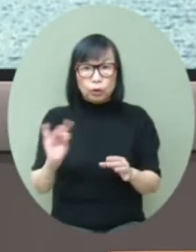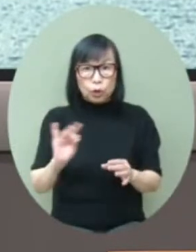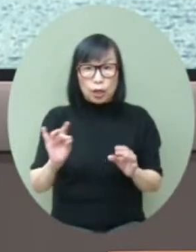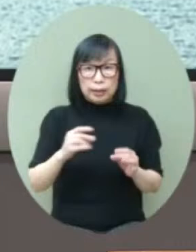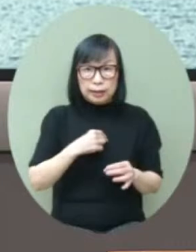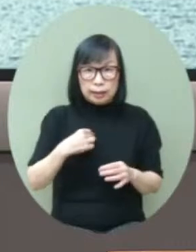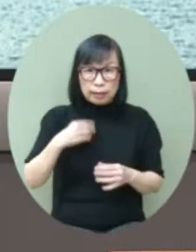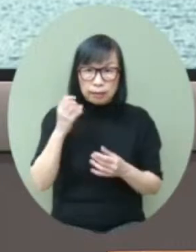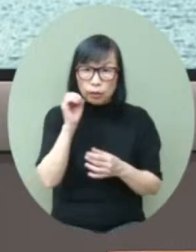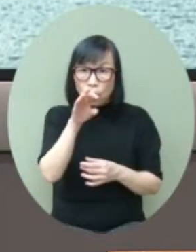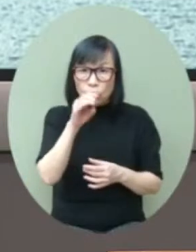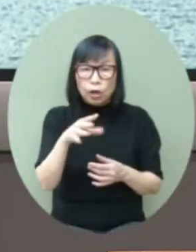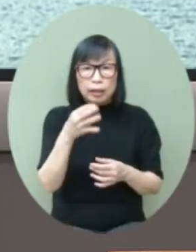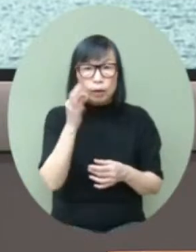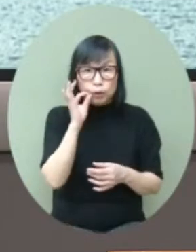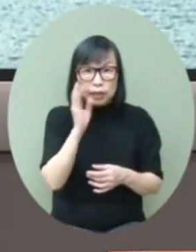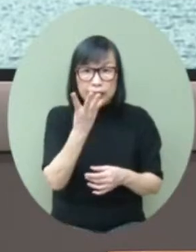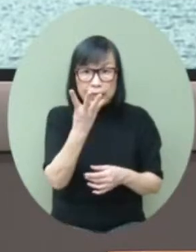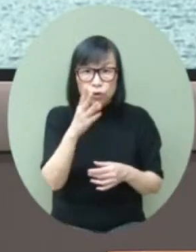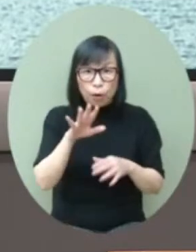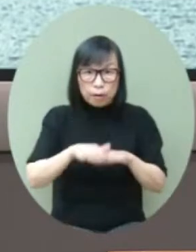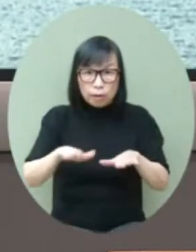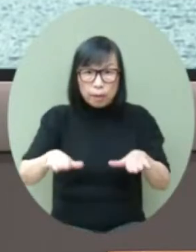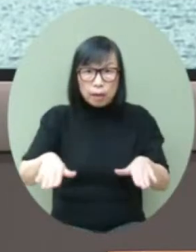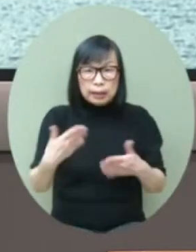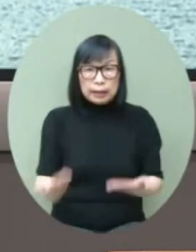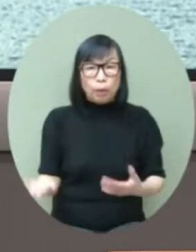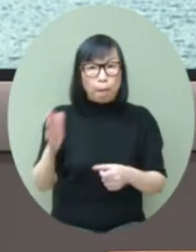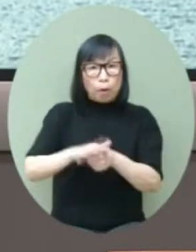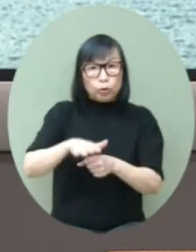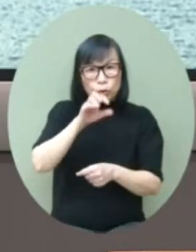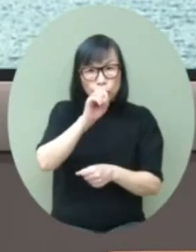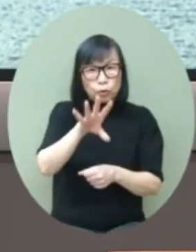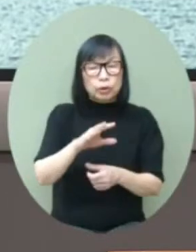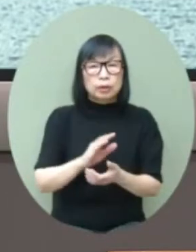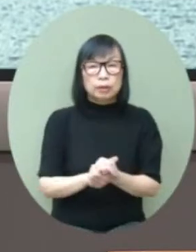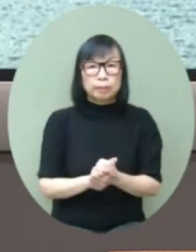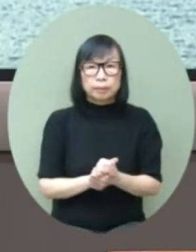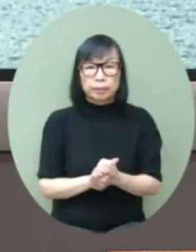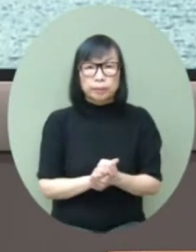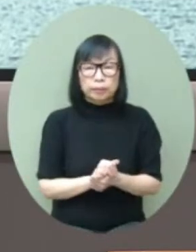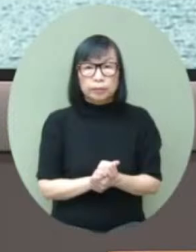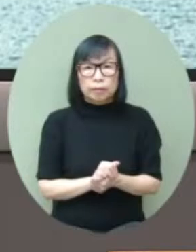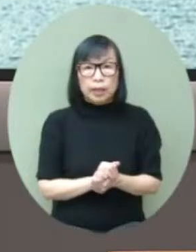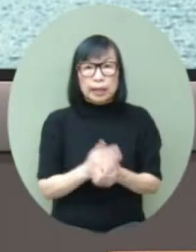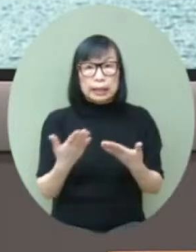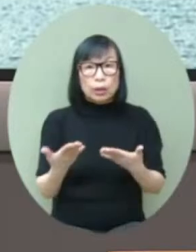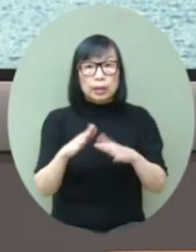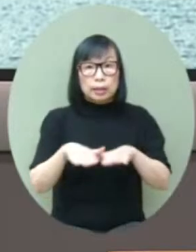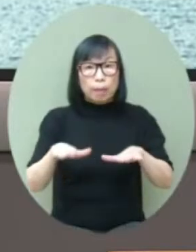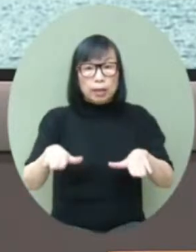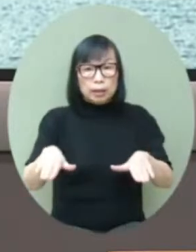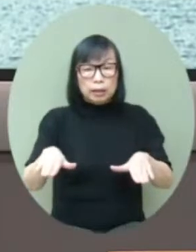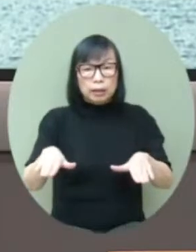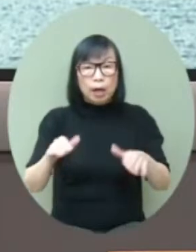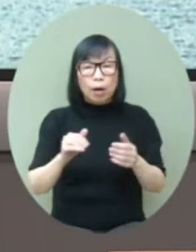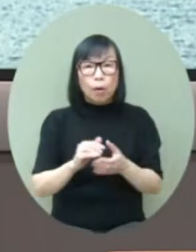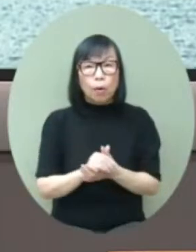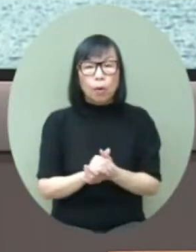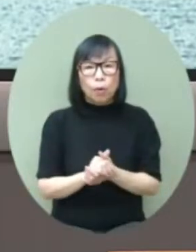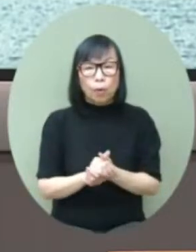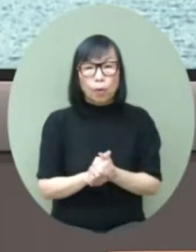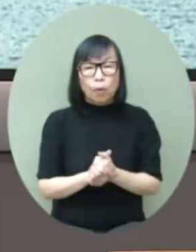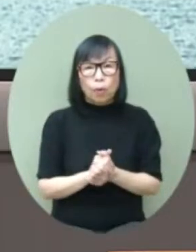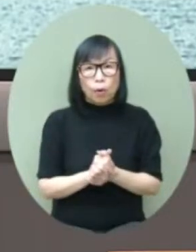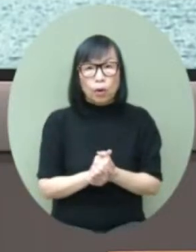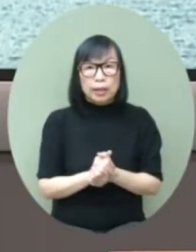Also, Dr. Chuang mentioned a 4-year-old child. I'd like to supplement further information. Now, for